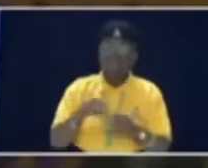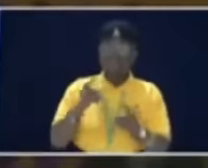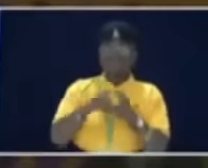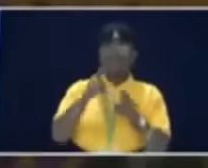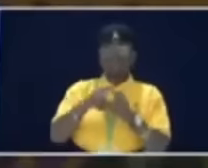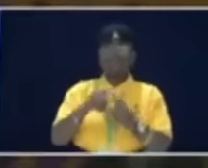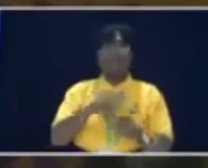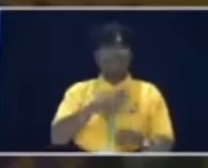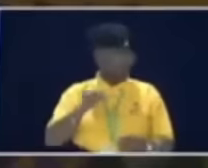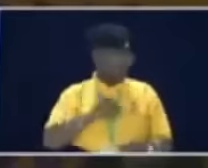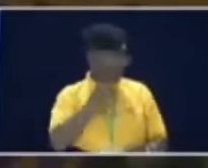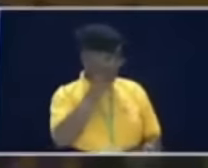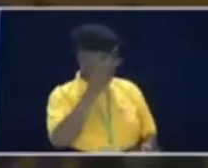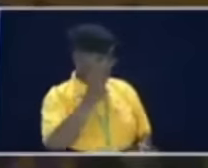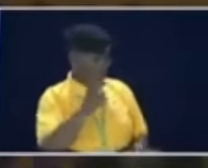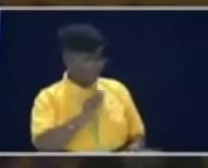And I saw a snake